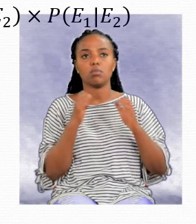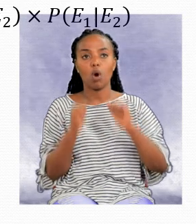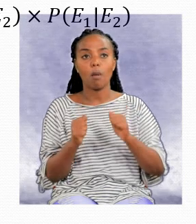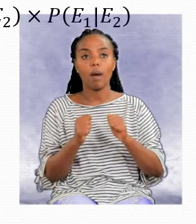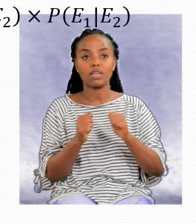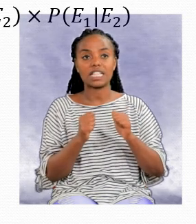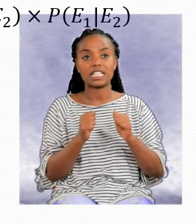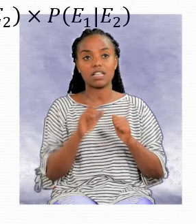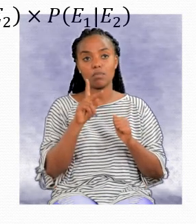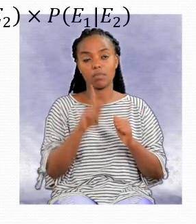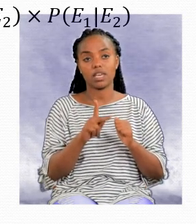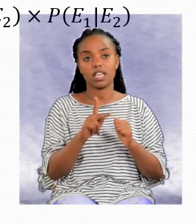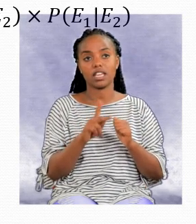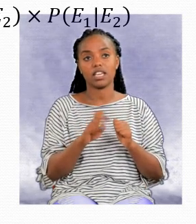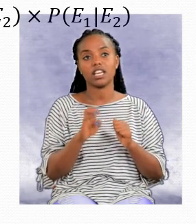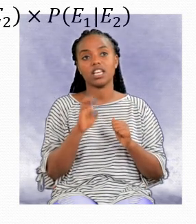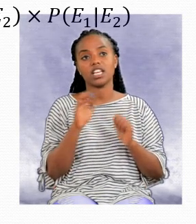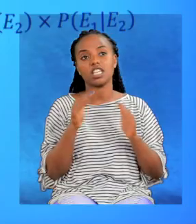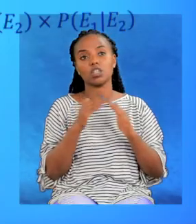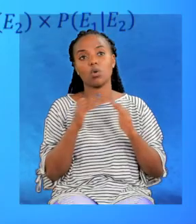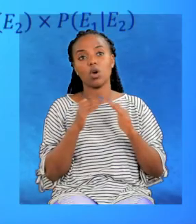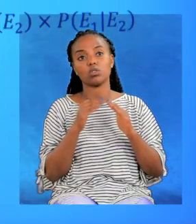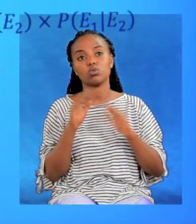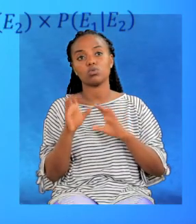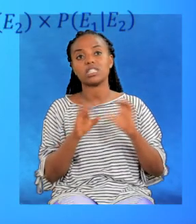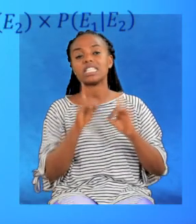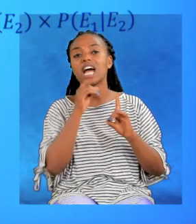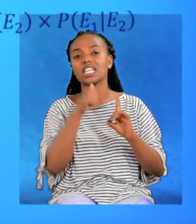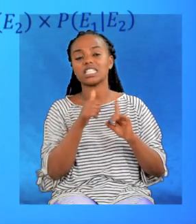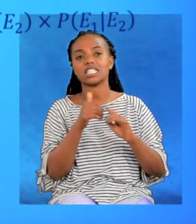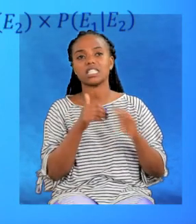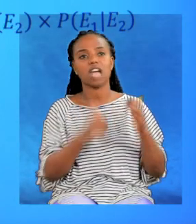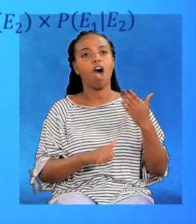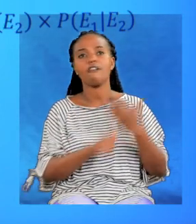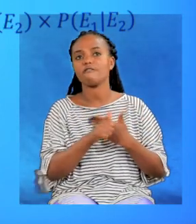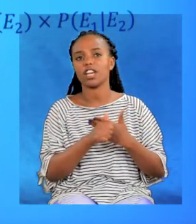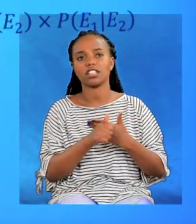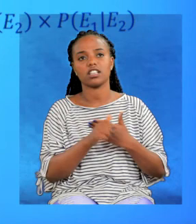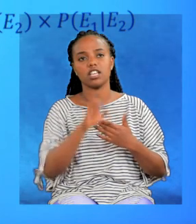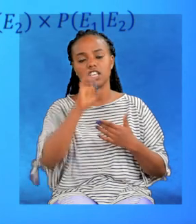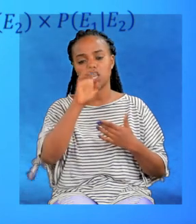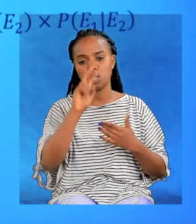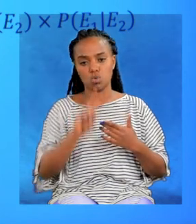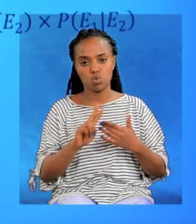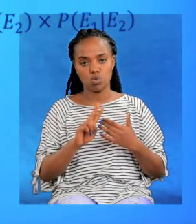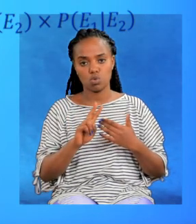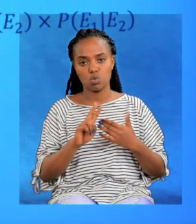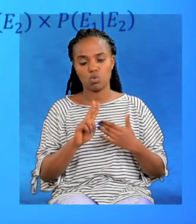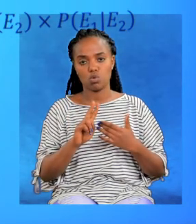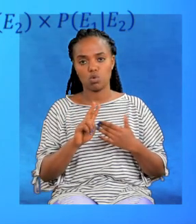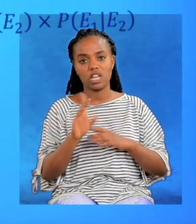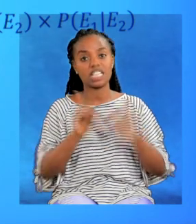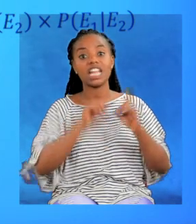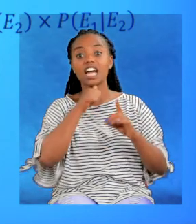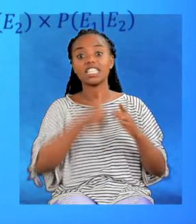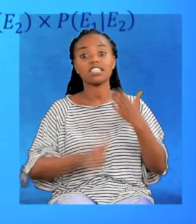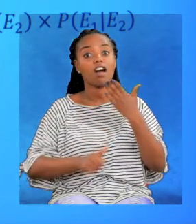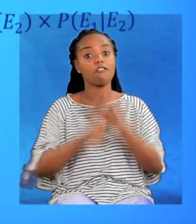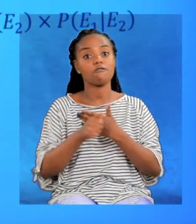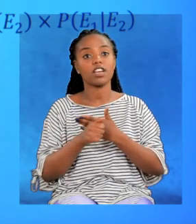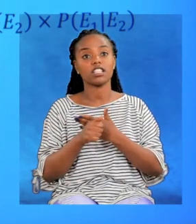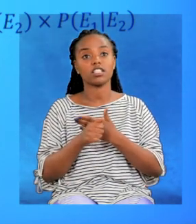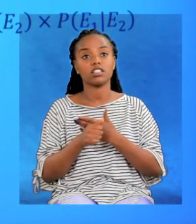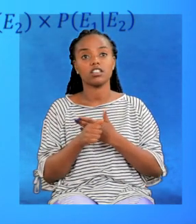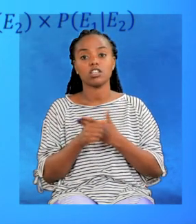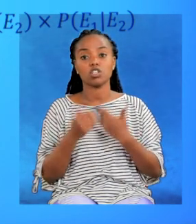event 2 has occurred, is equal to, it doesn't affect this one. This event 2, the occurrence of event 2, doesn't affect the occurrence of